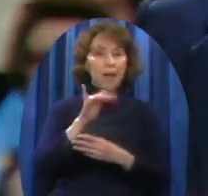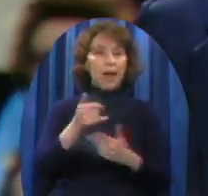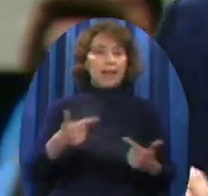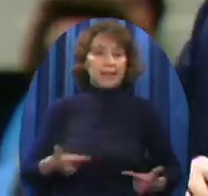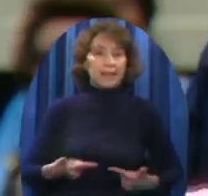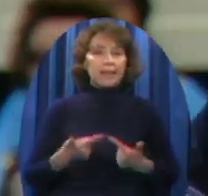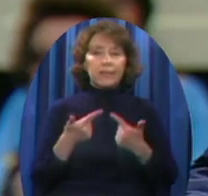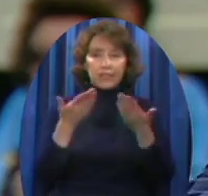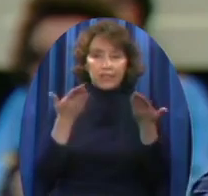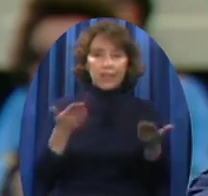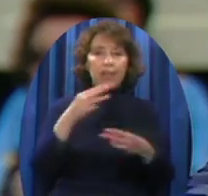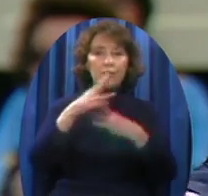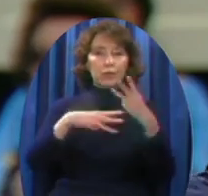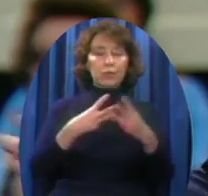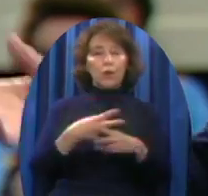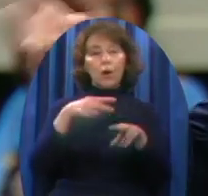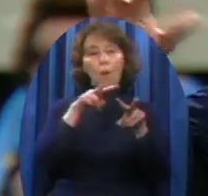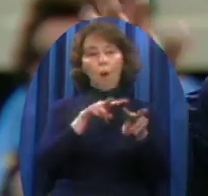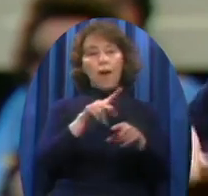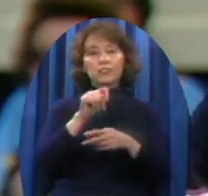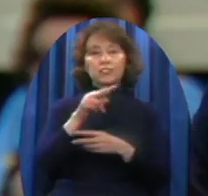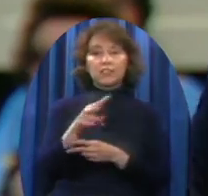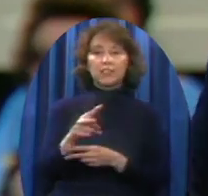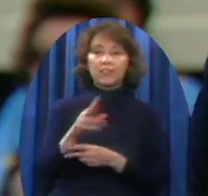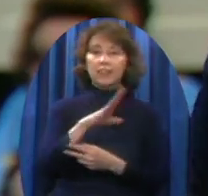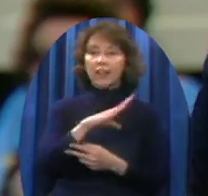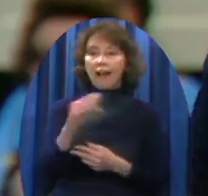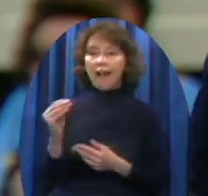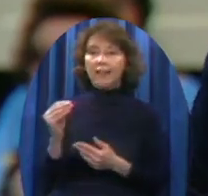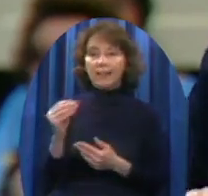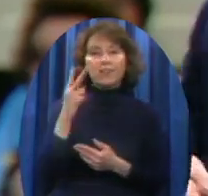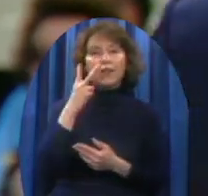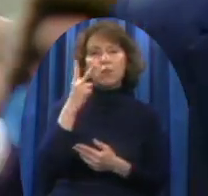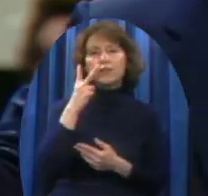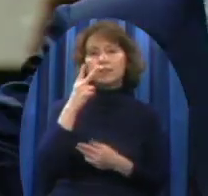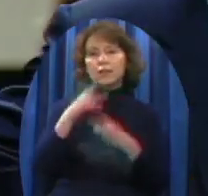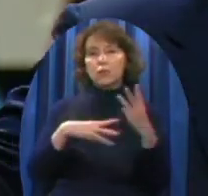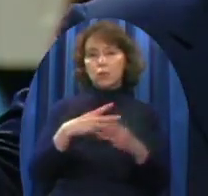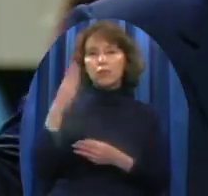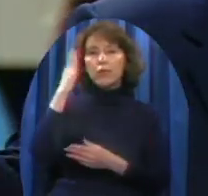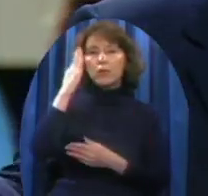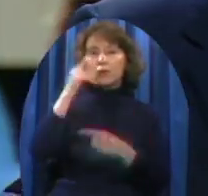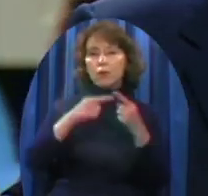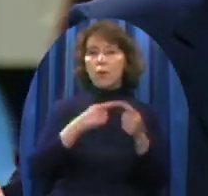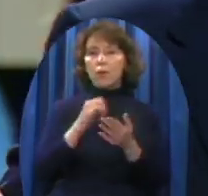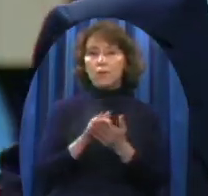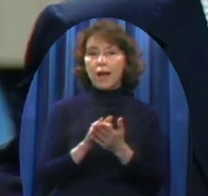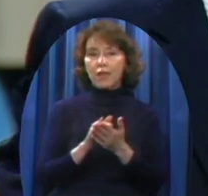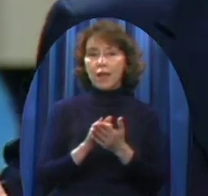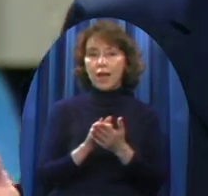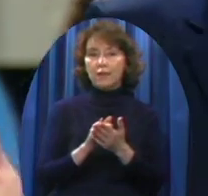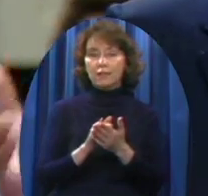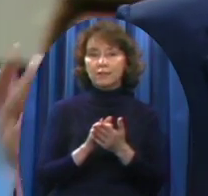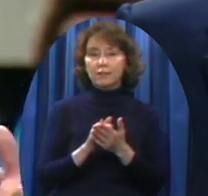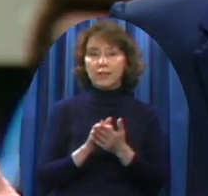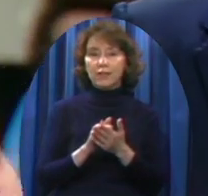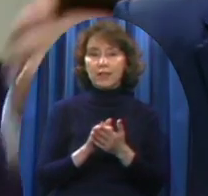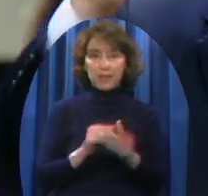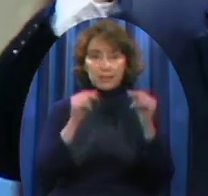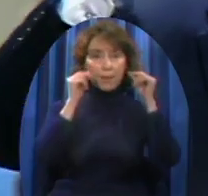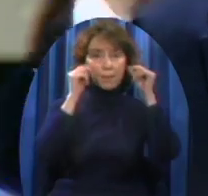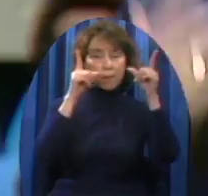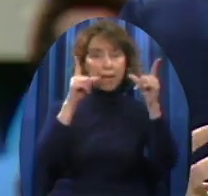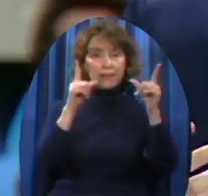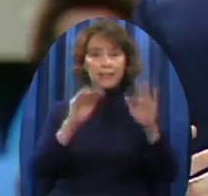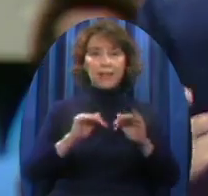television and what part of the world they hear about in their own church. I mean, they'll really be adjusted to real life. It is amazing